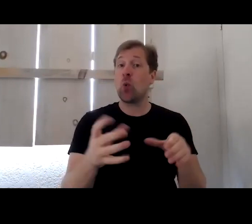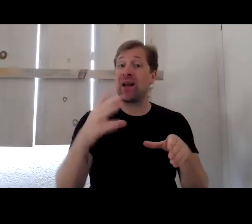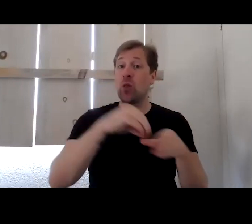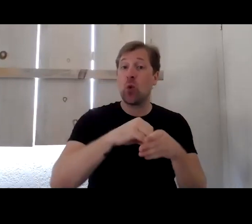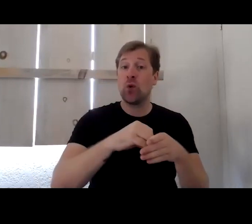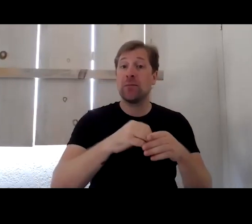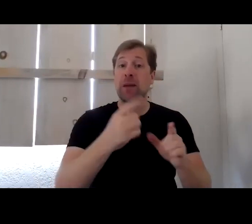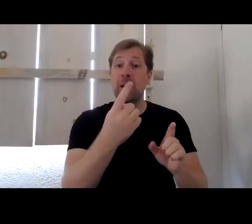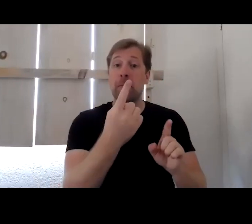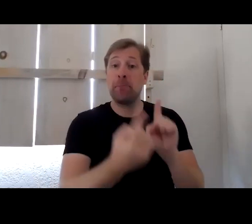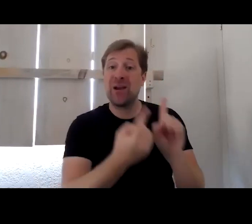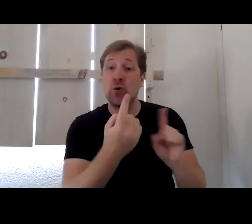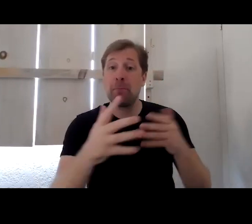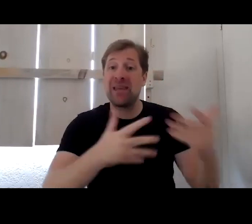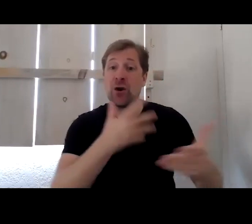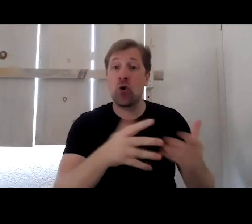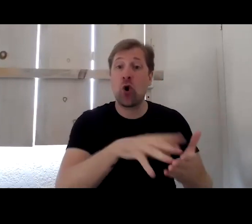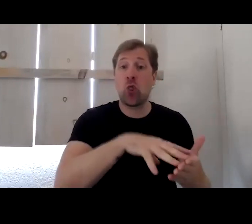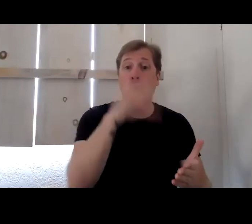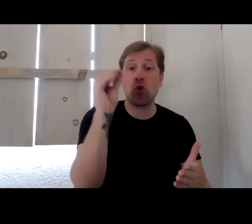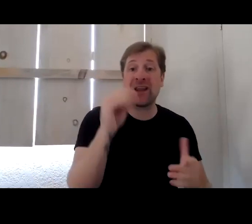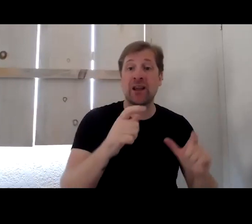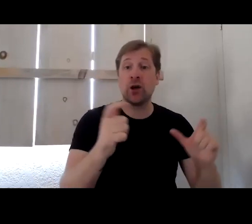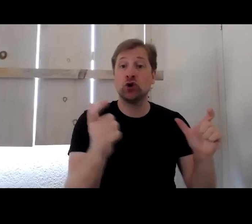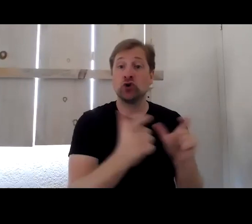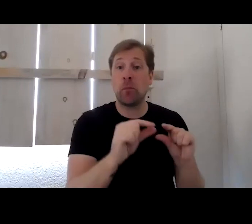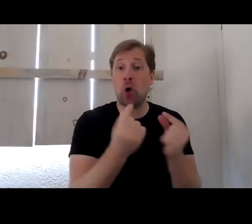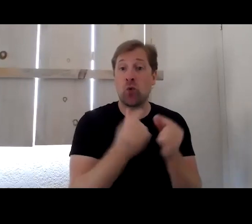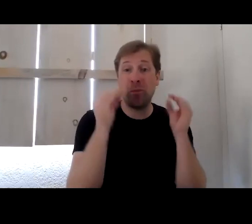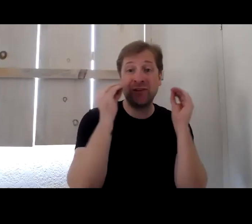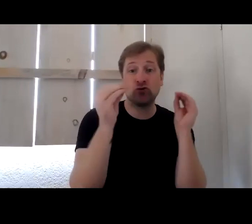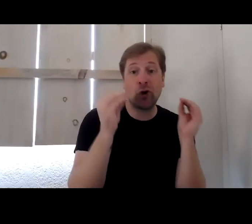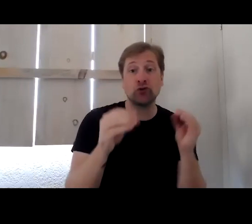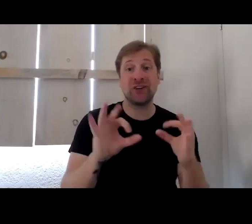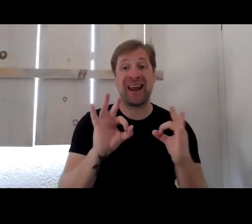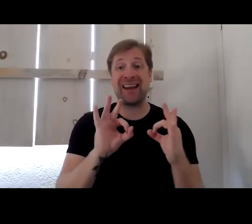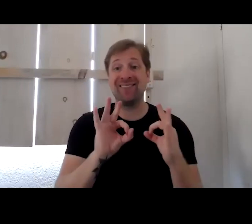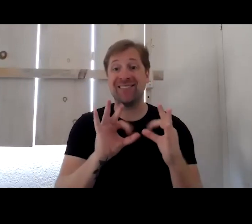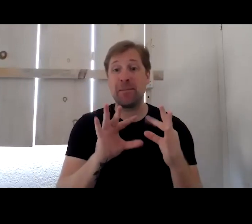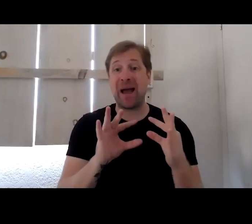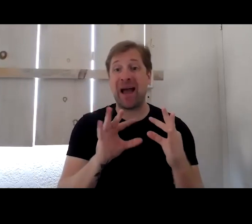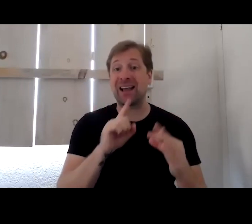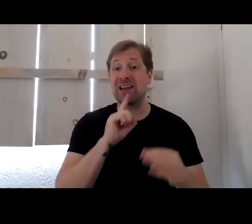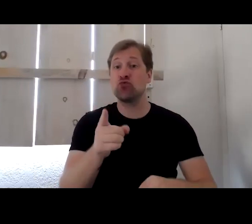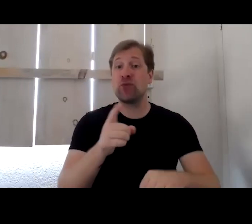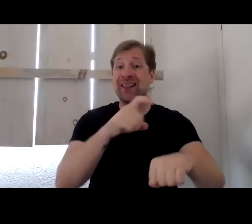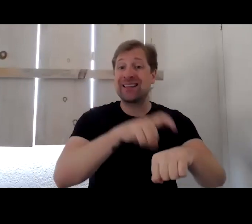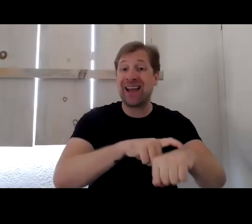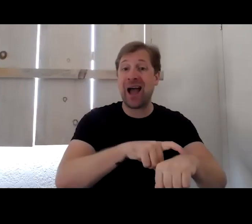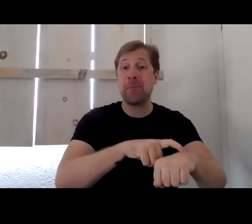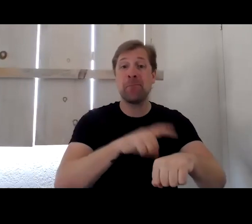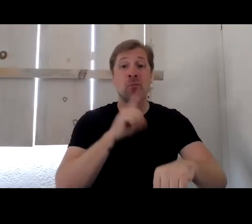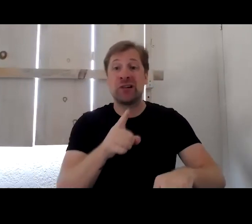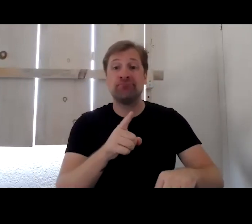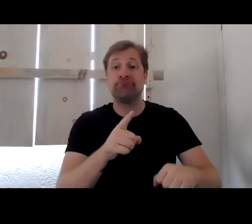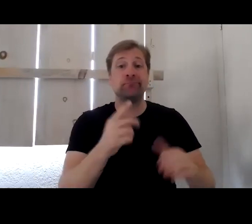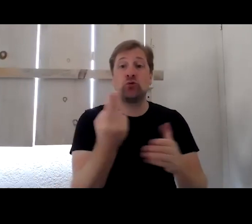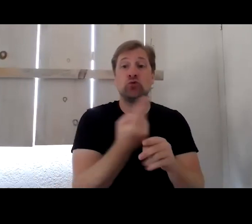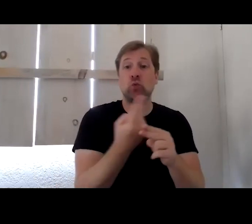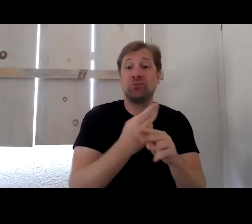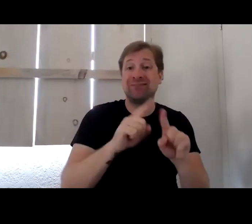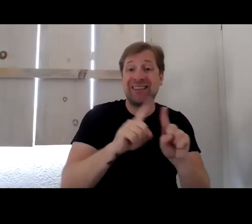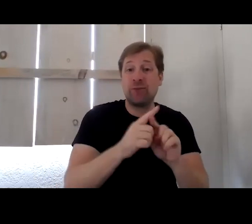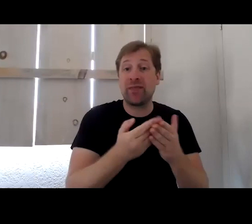guidance, whole or small group instruction, any feedback given in real time. Educators can use various media